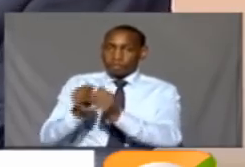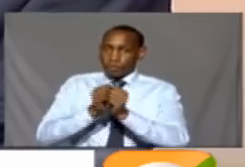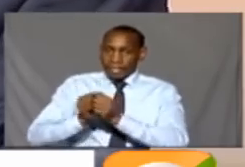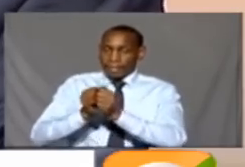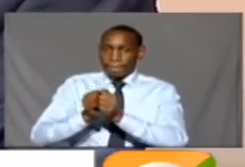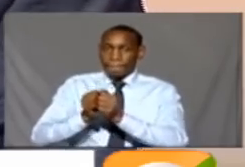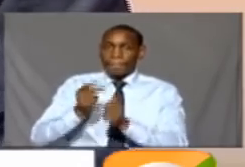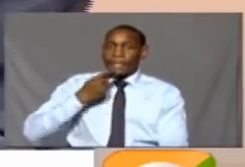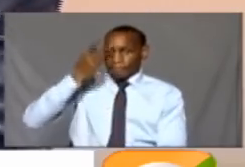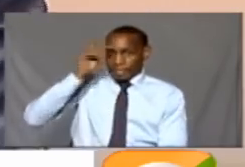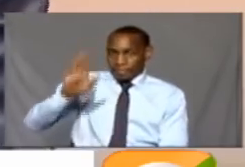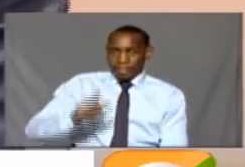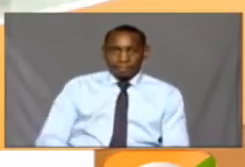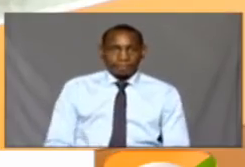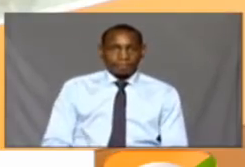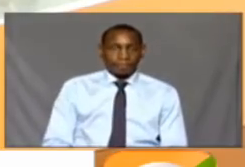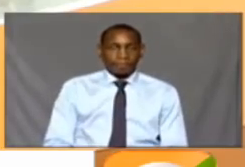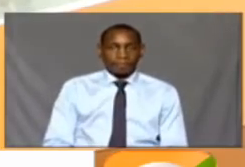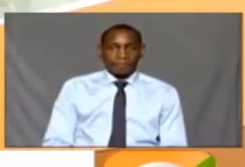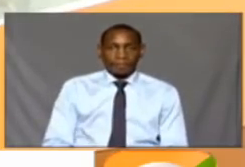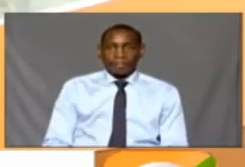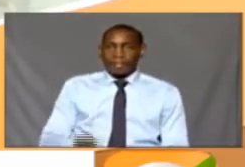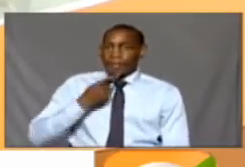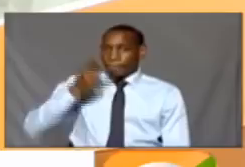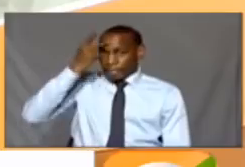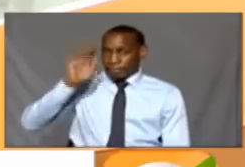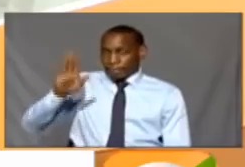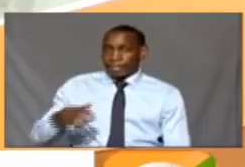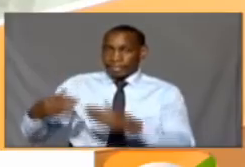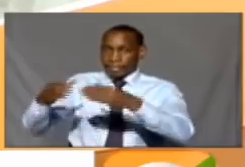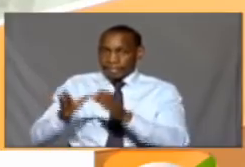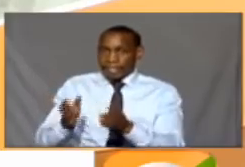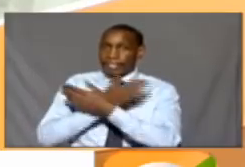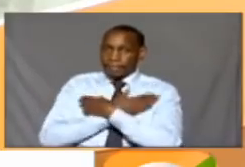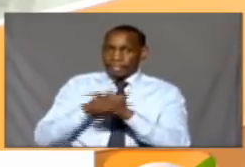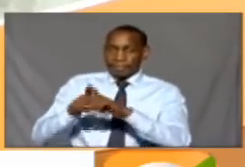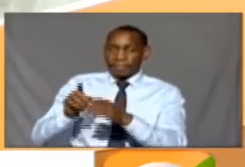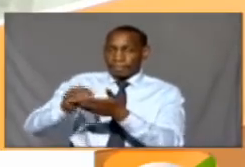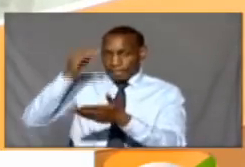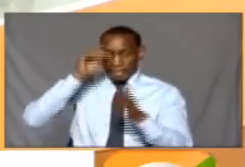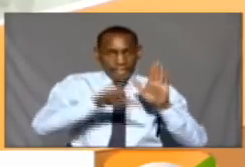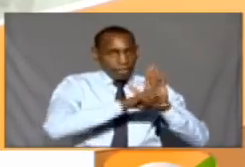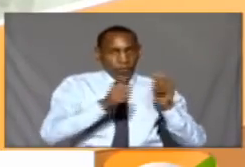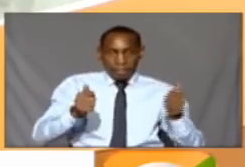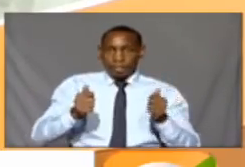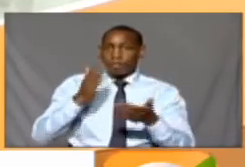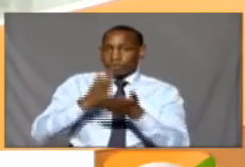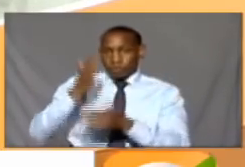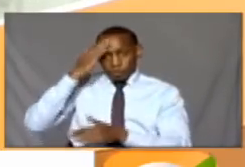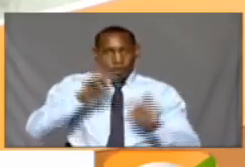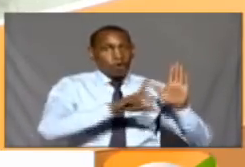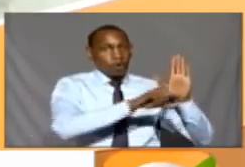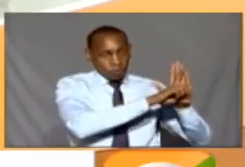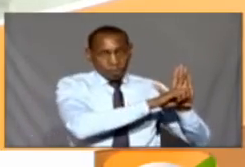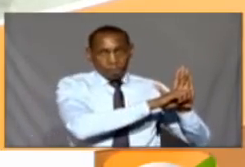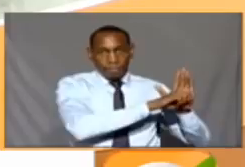parents, representing Kenyans for this particular your role. Your parents were my classmates, and I studied my law properly, and I know what law means and what okay.